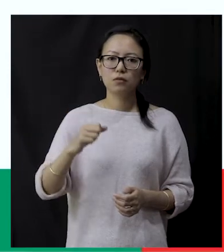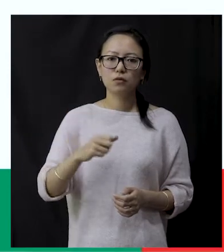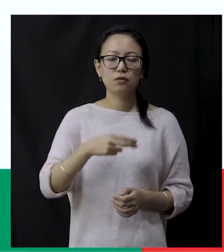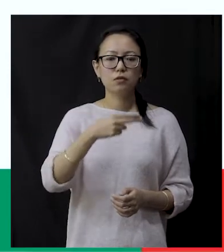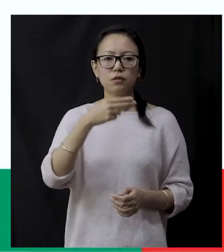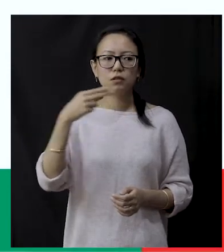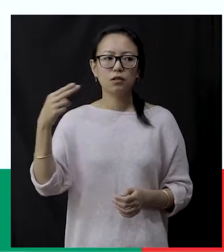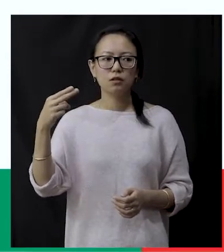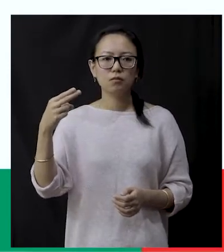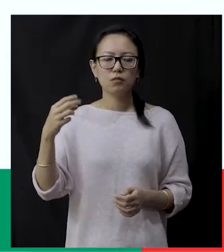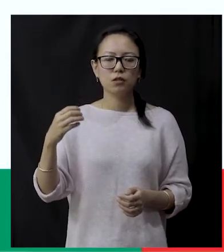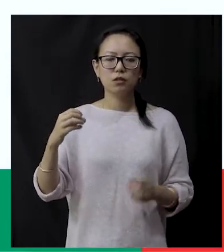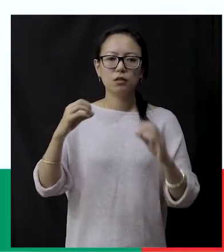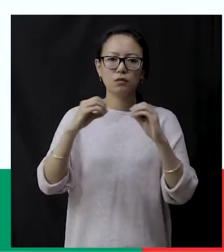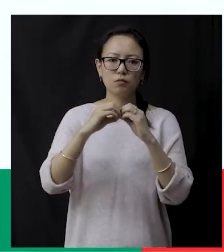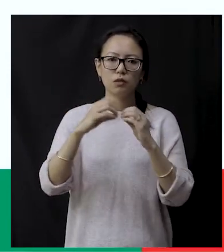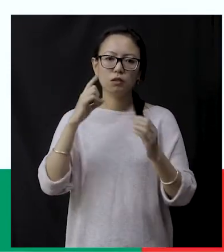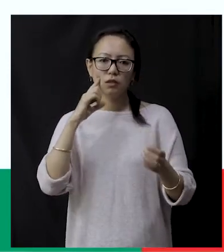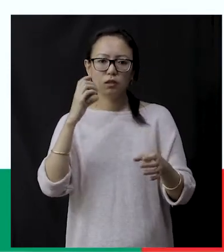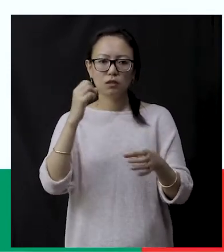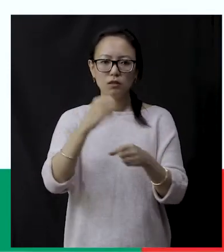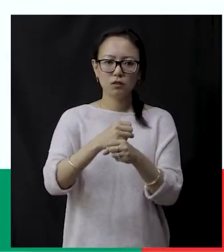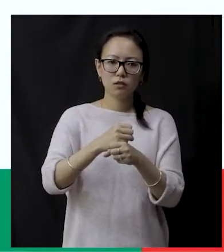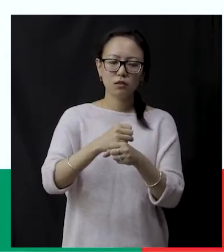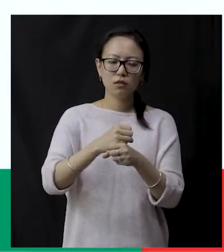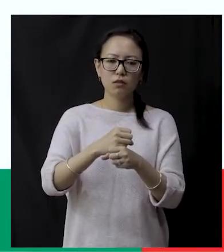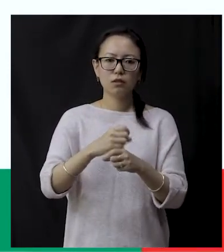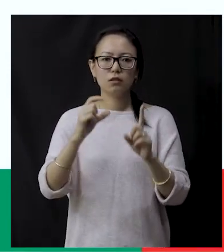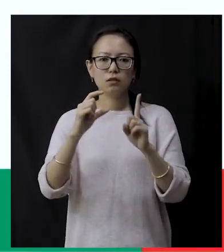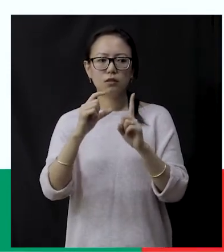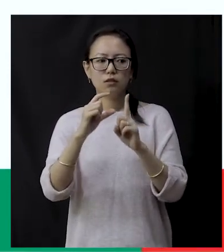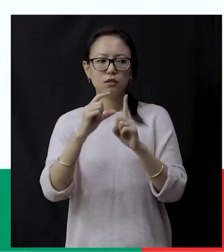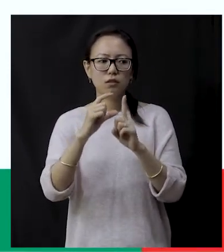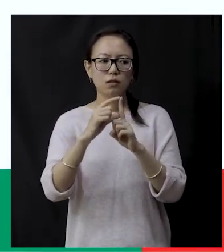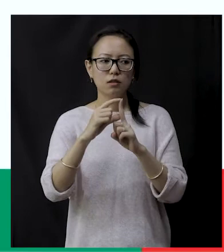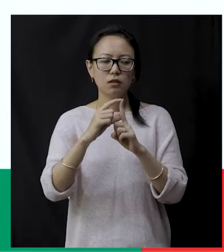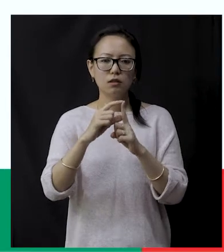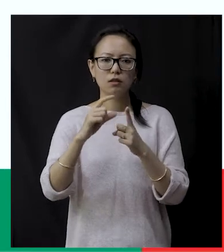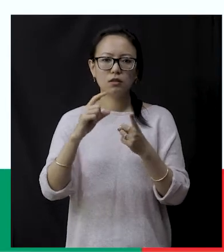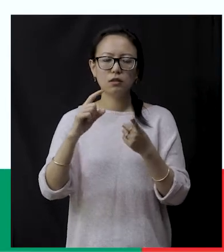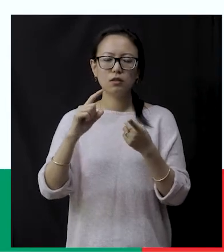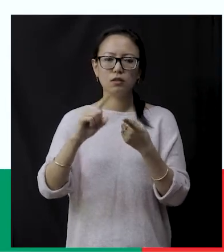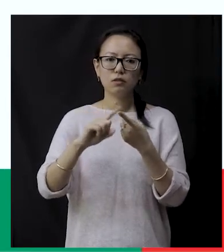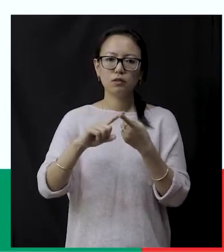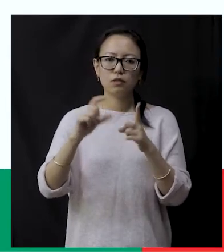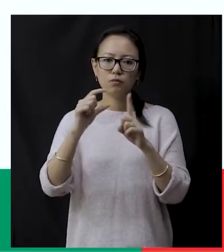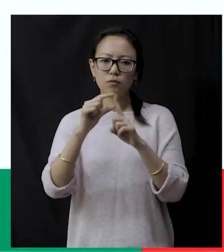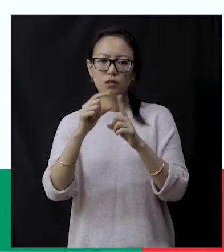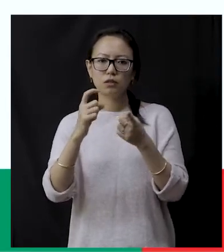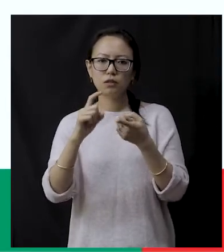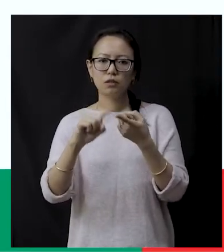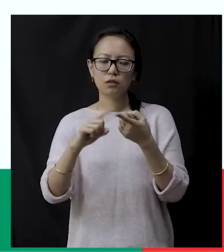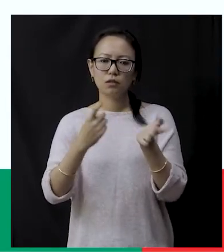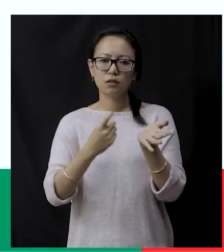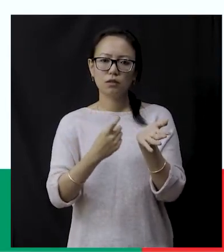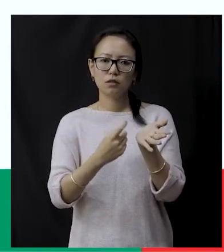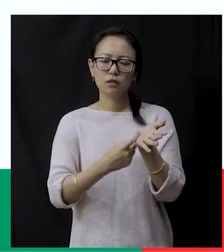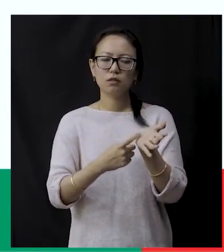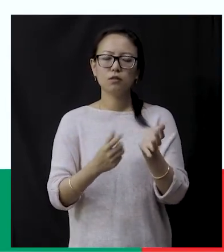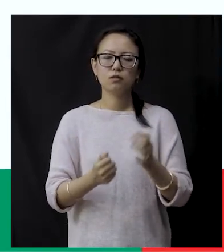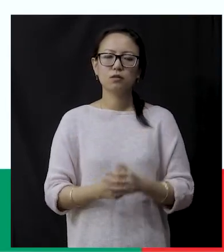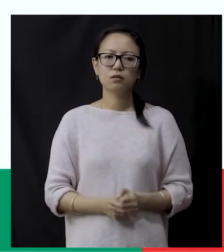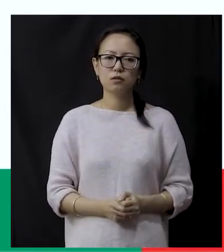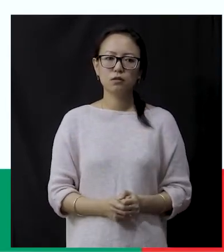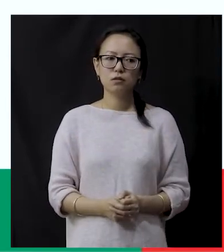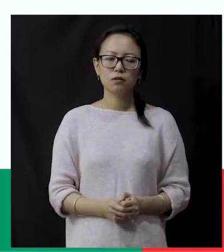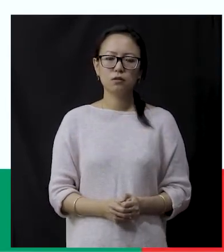dipper, okay? big, big dipper, okay? Dipper. Now when